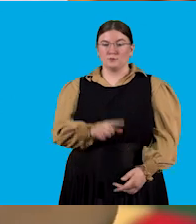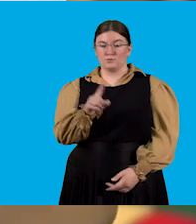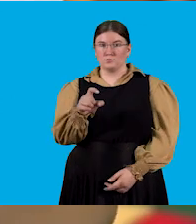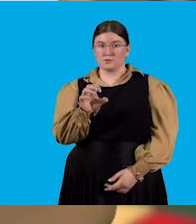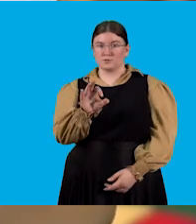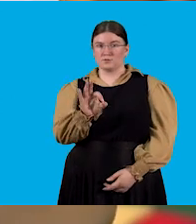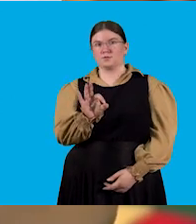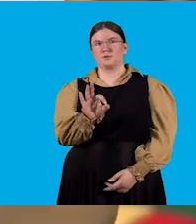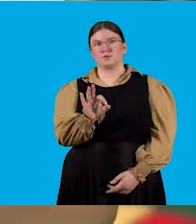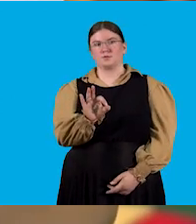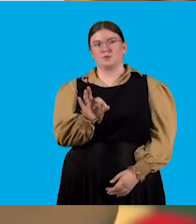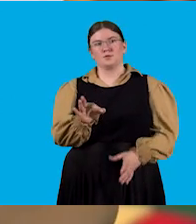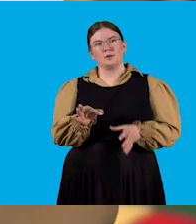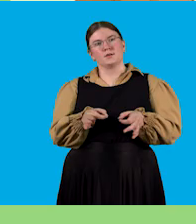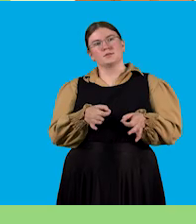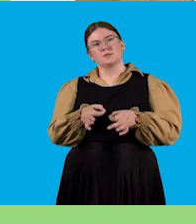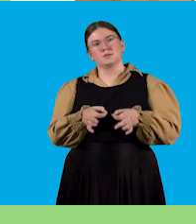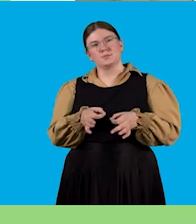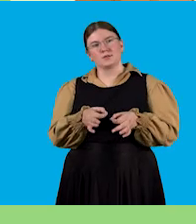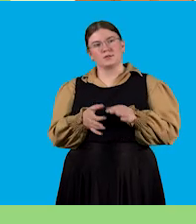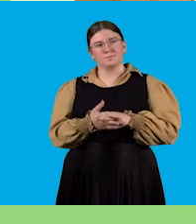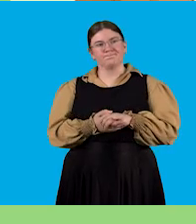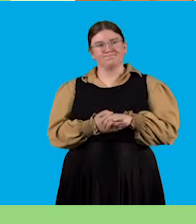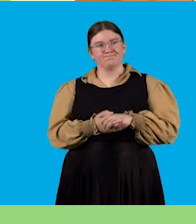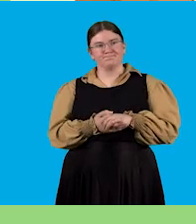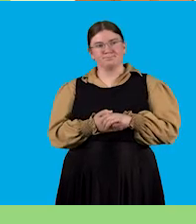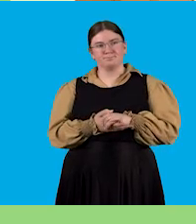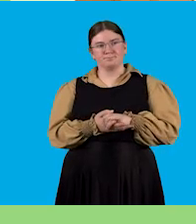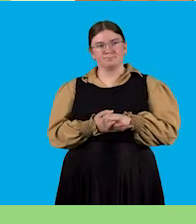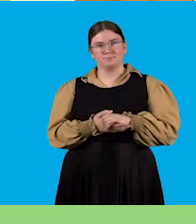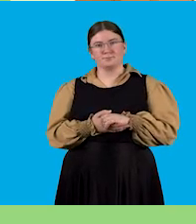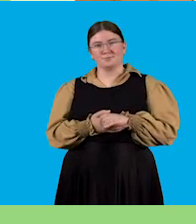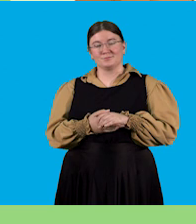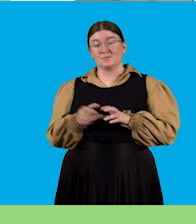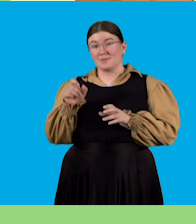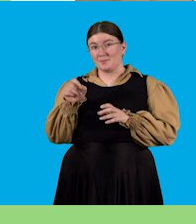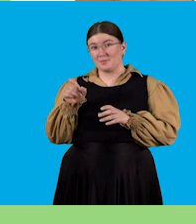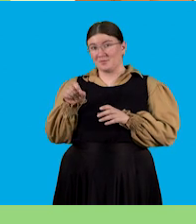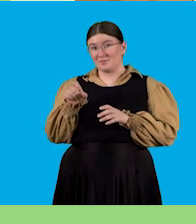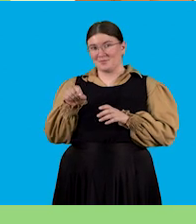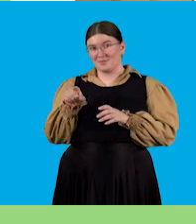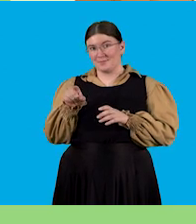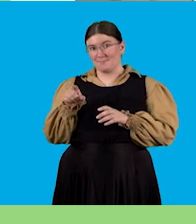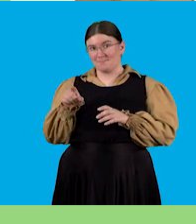Now, question 3 says, explain why this apparatus is considered as a poor